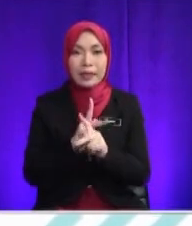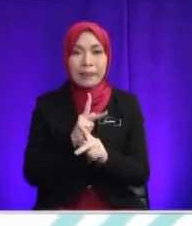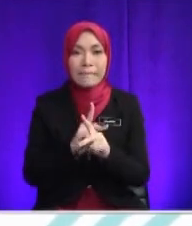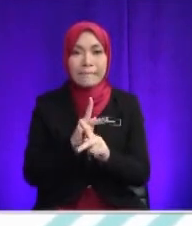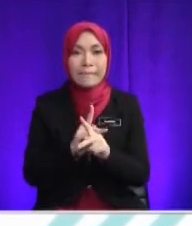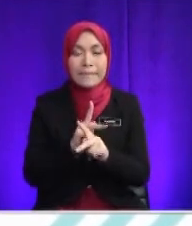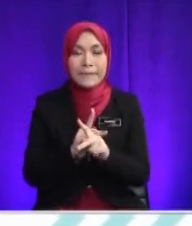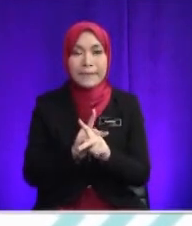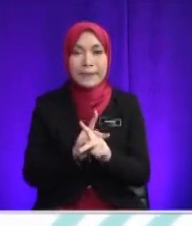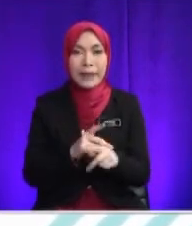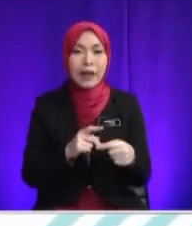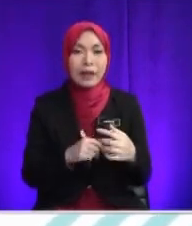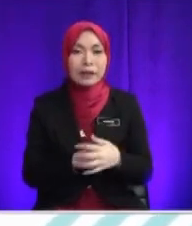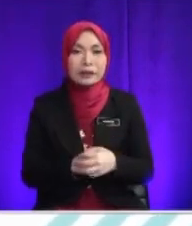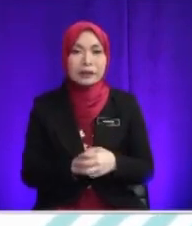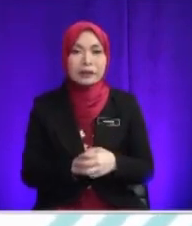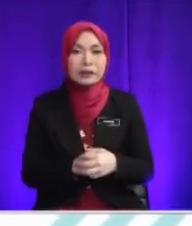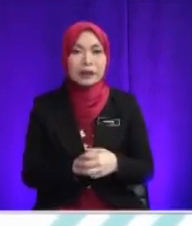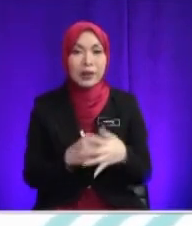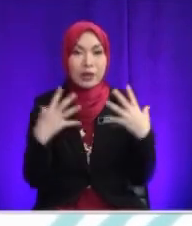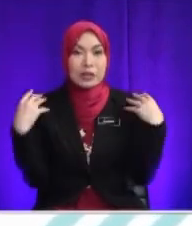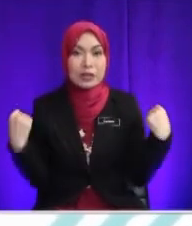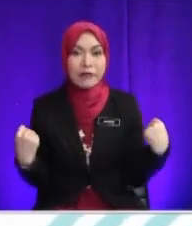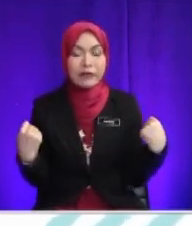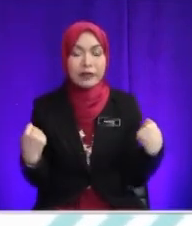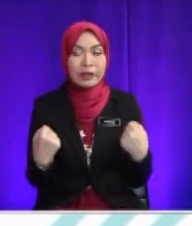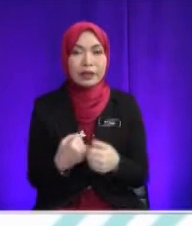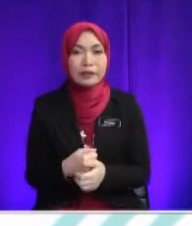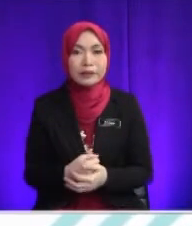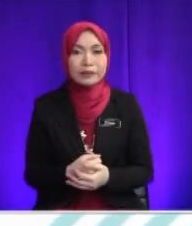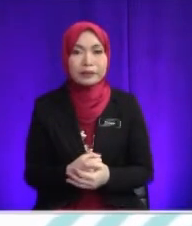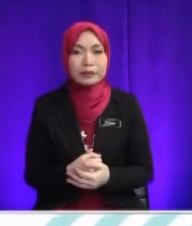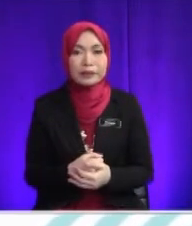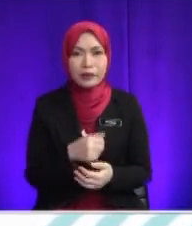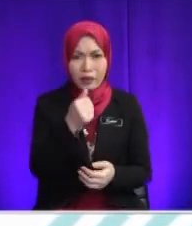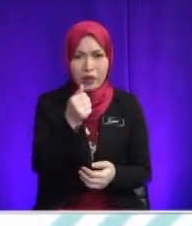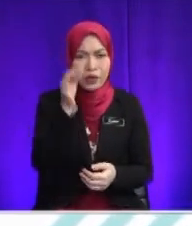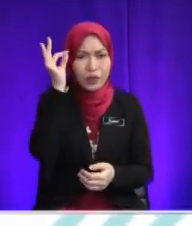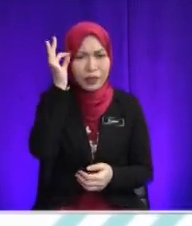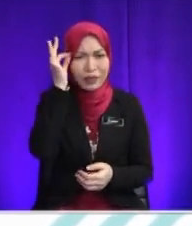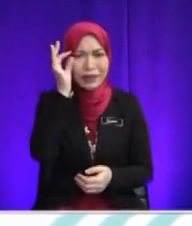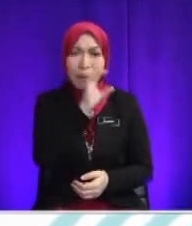So, the police have caught the man. Is it true, Ashikin? Is the police really caught the man?